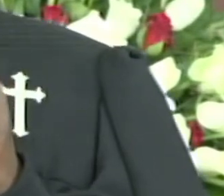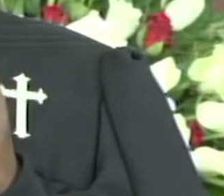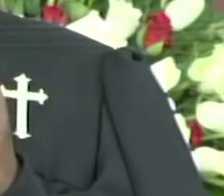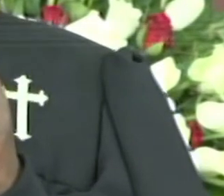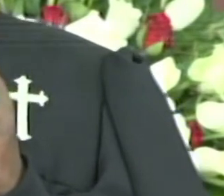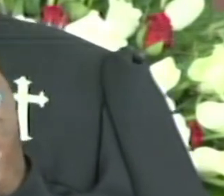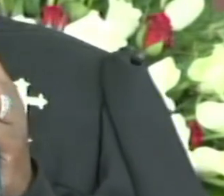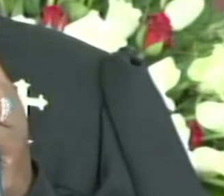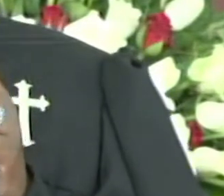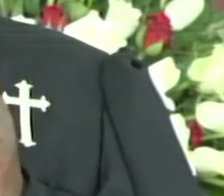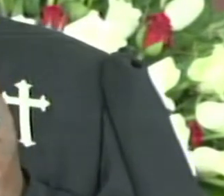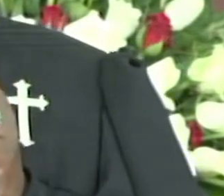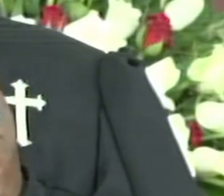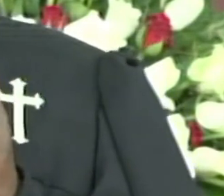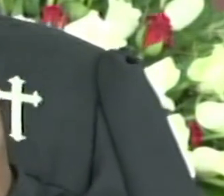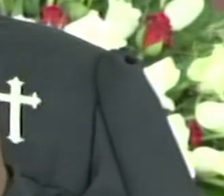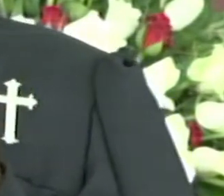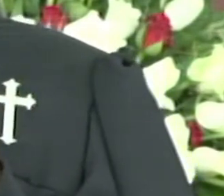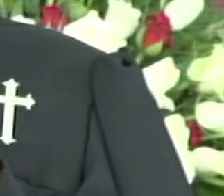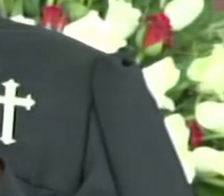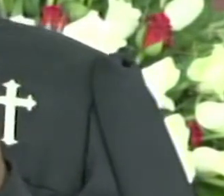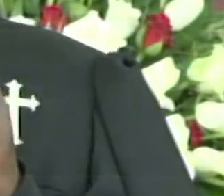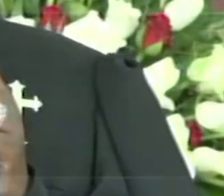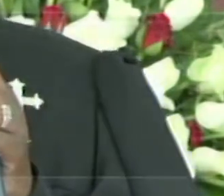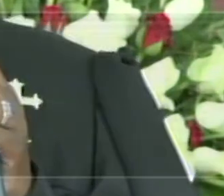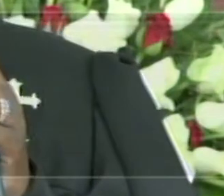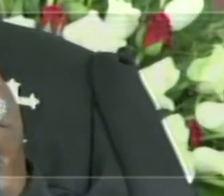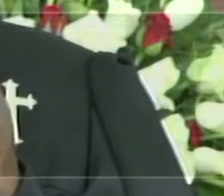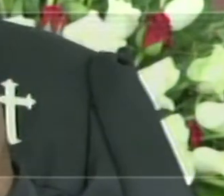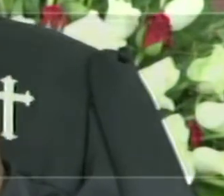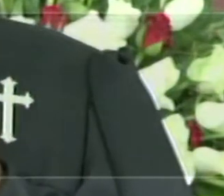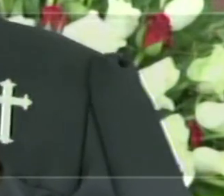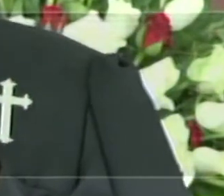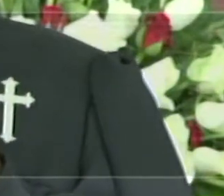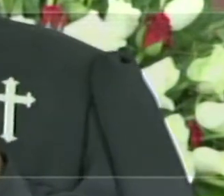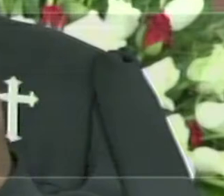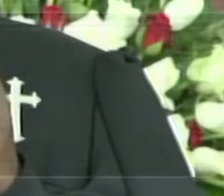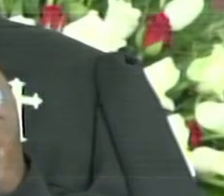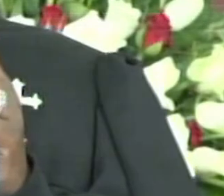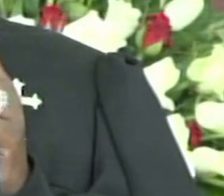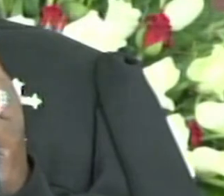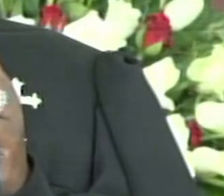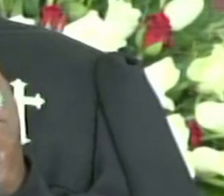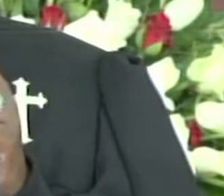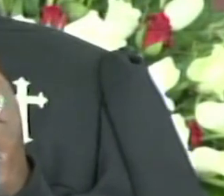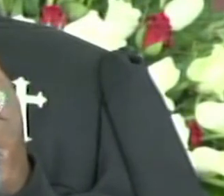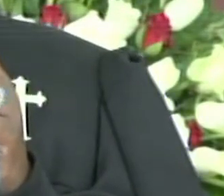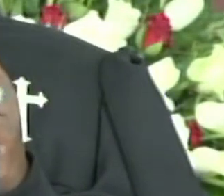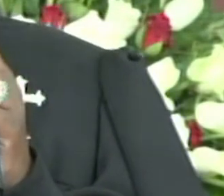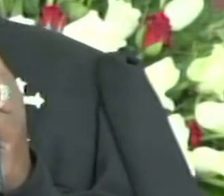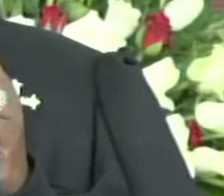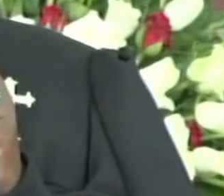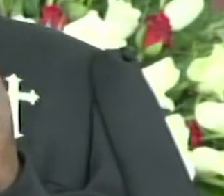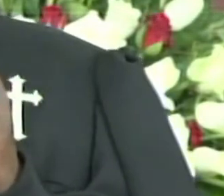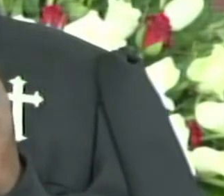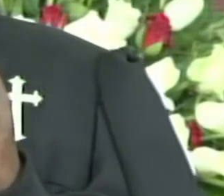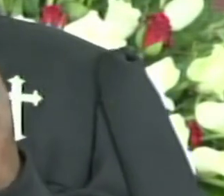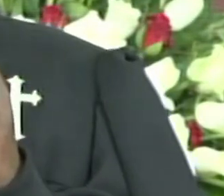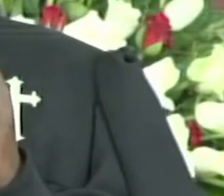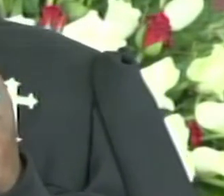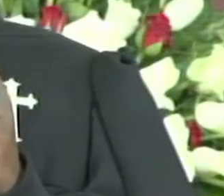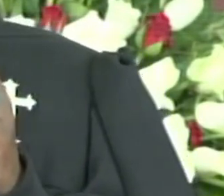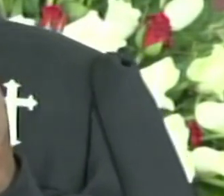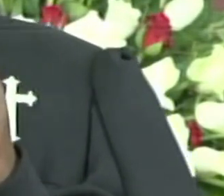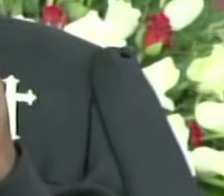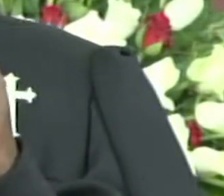just want to praise you. We just want to lift your name. We just want to say, oh God, you are good. You are